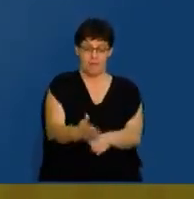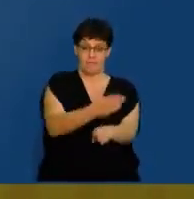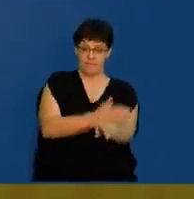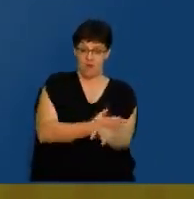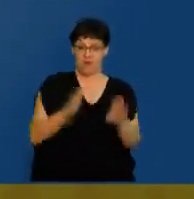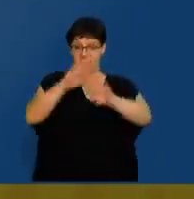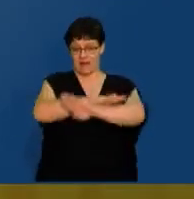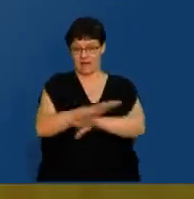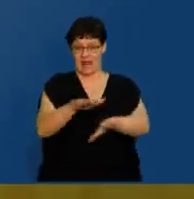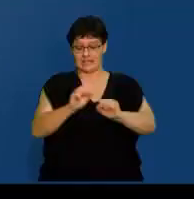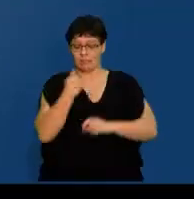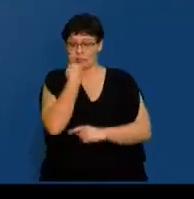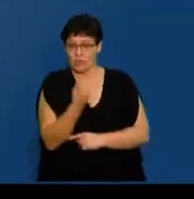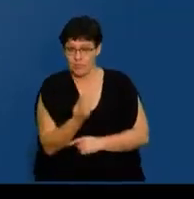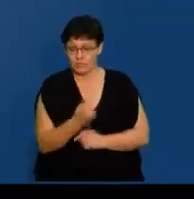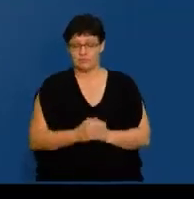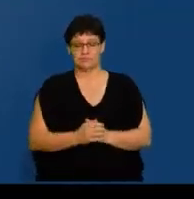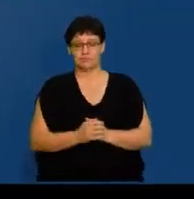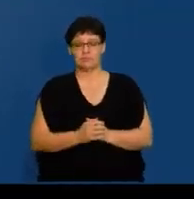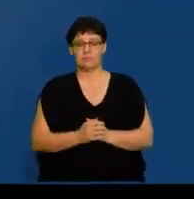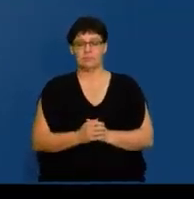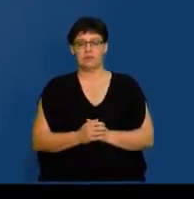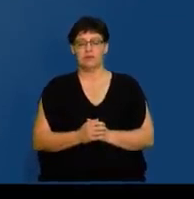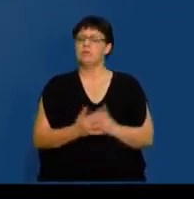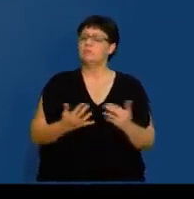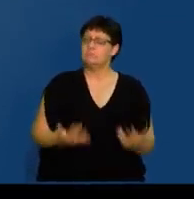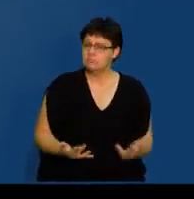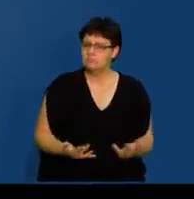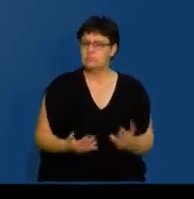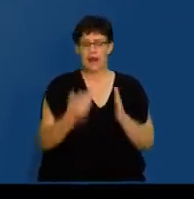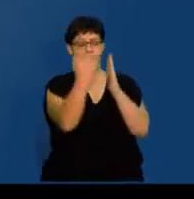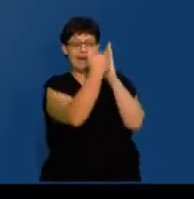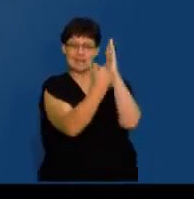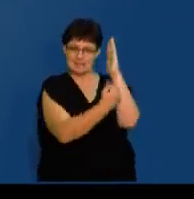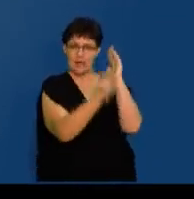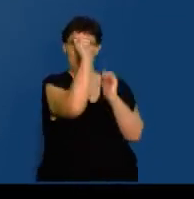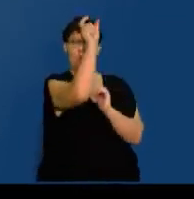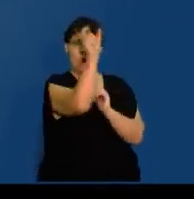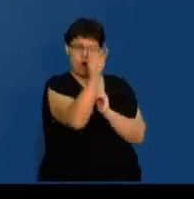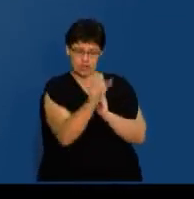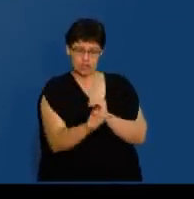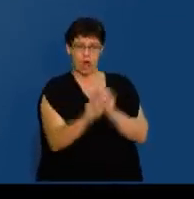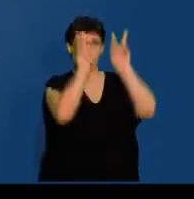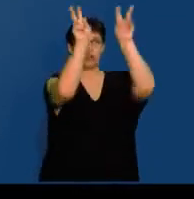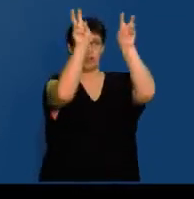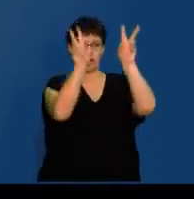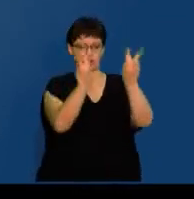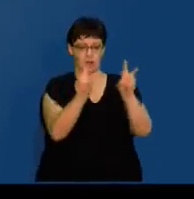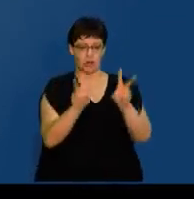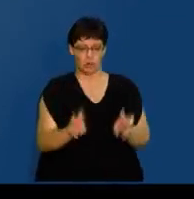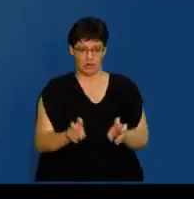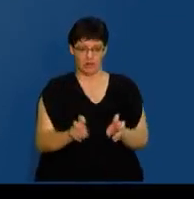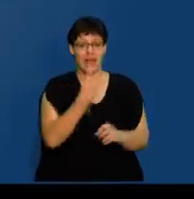exam. It's important that you create a list of terminology for each topic. And by that I